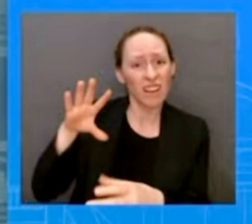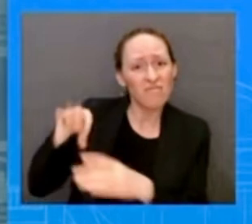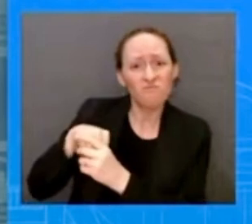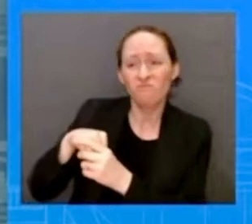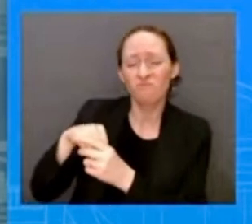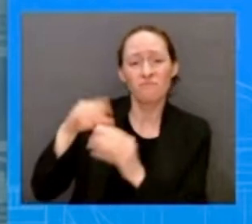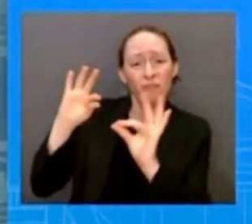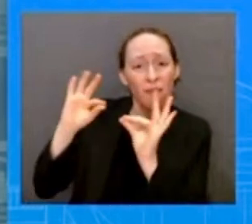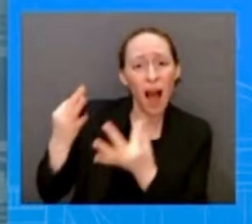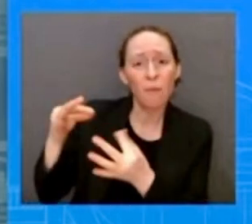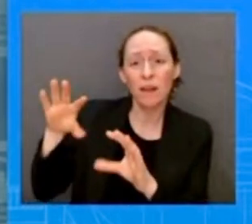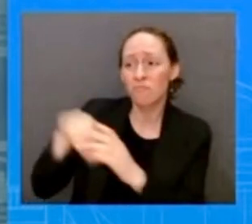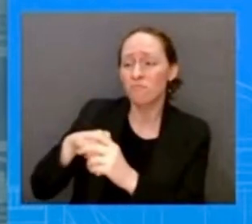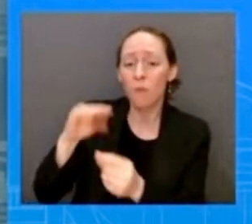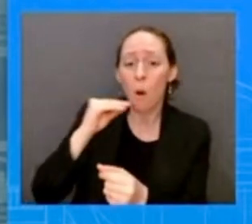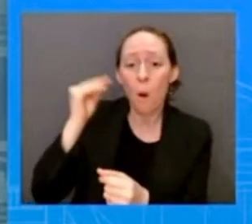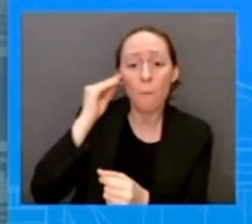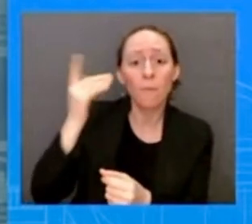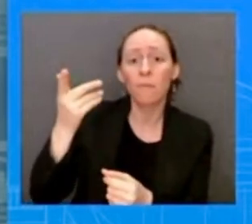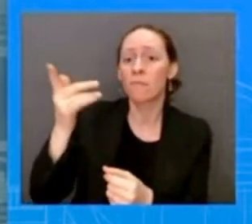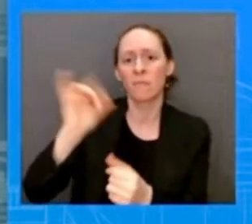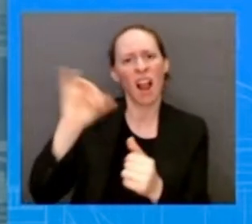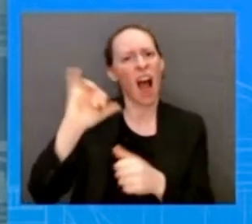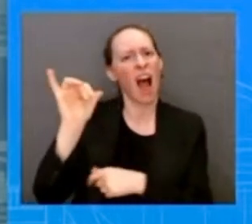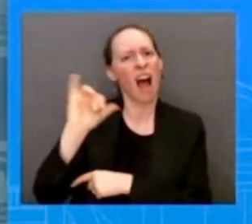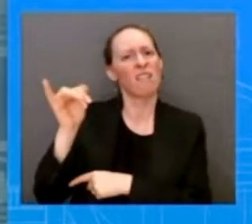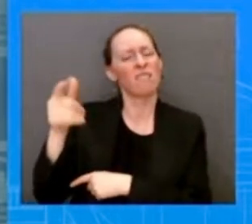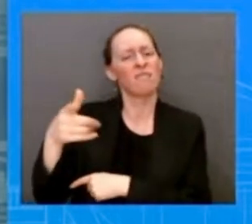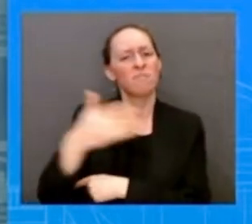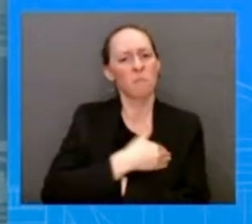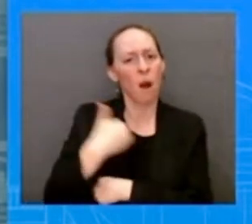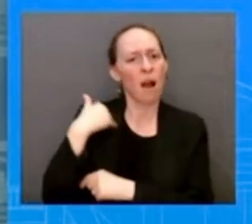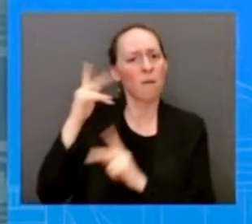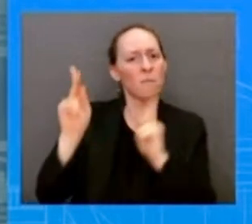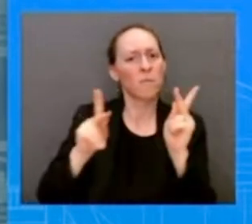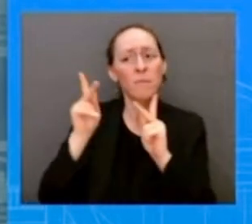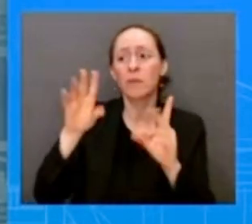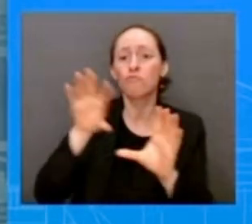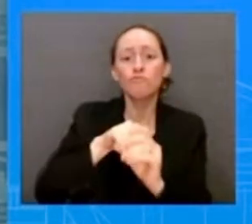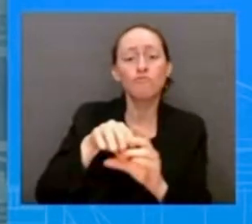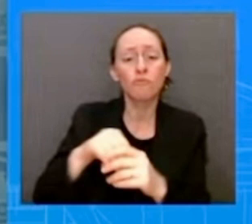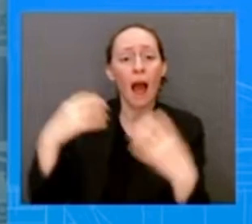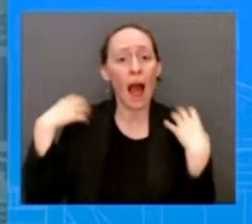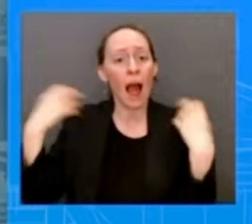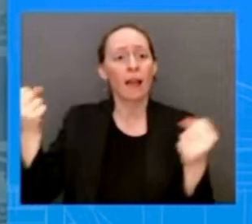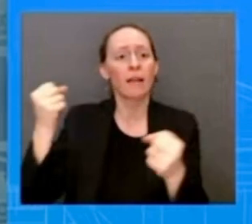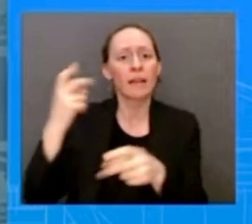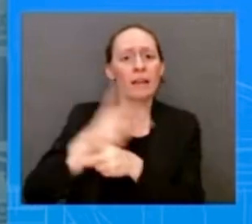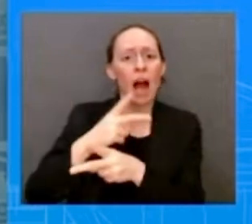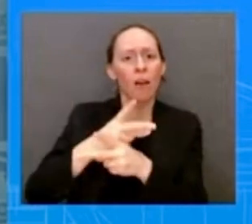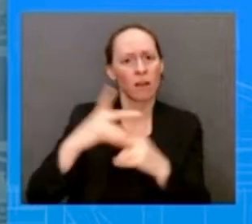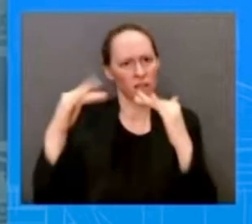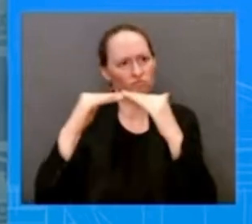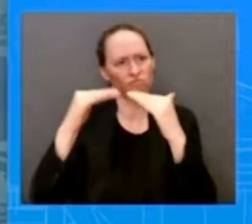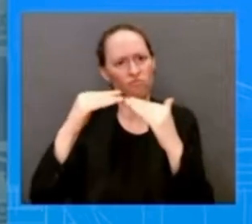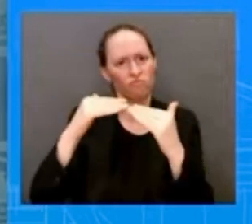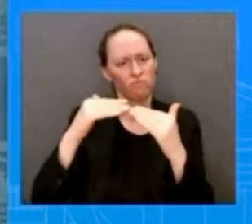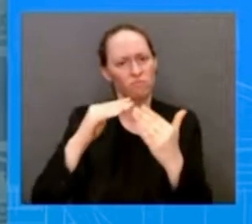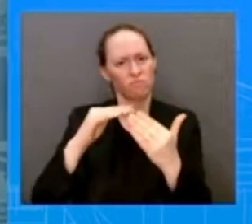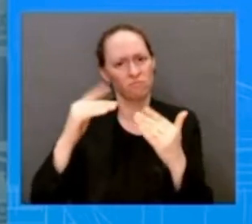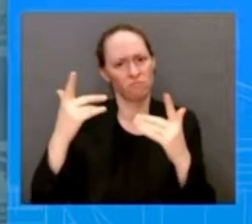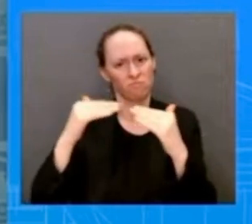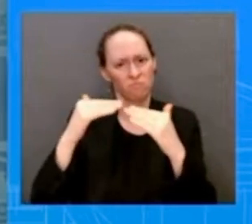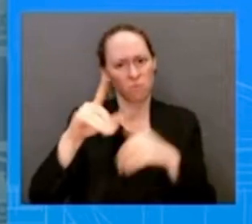than 1.5 million refugees. Now, that's the kind of generosity that the Polish people are demonstrating, and it was really important to the First Lady to be